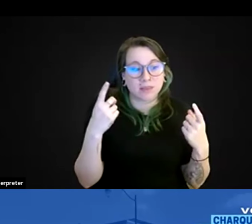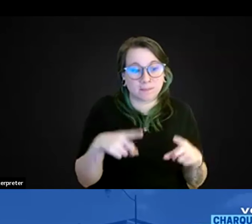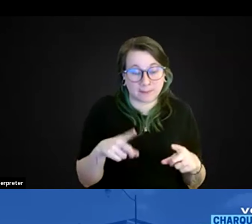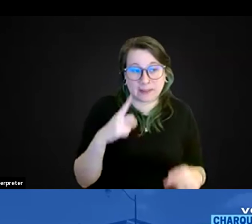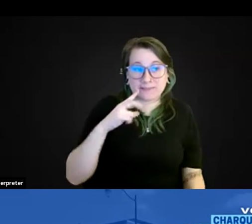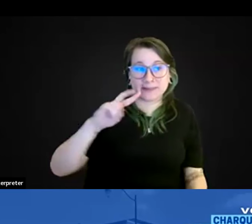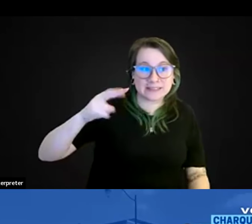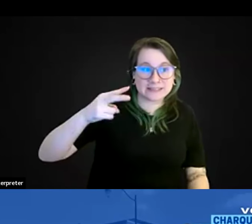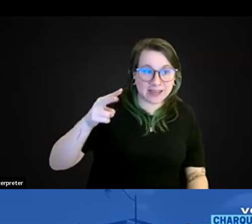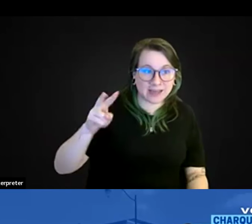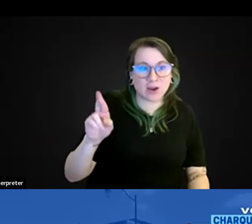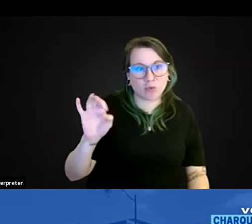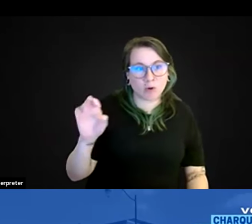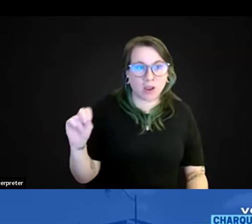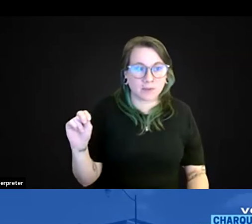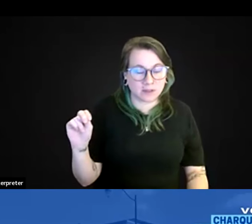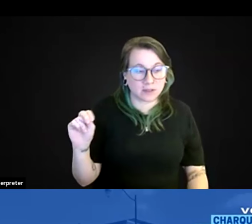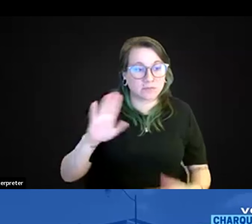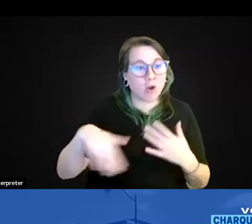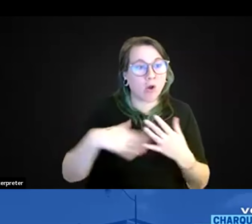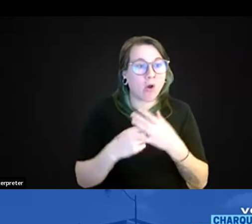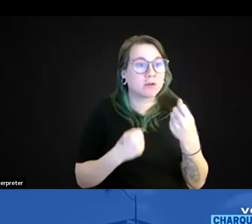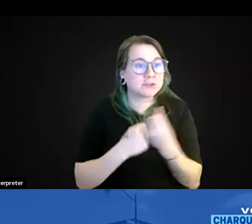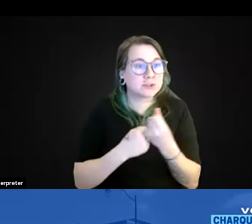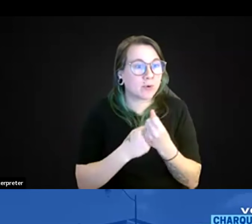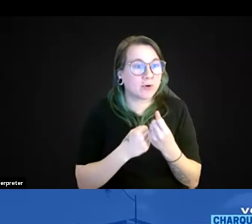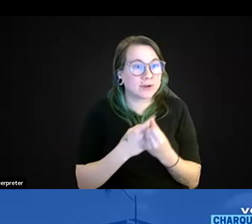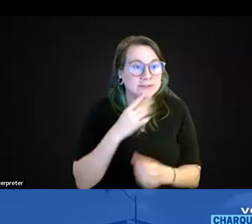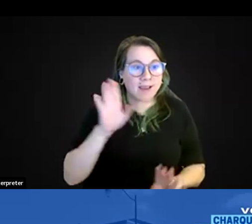Second by Commissioner Roblin. All in favor, say aye.